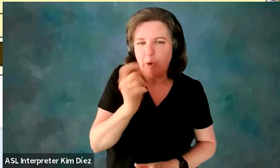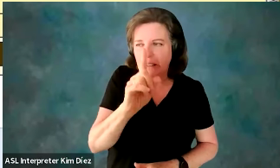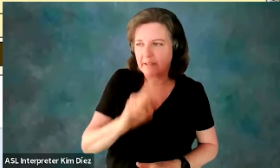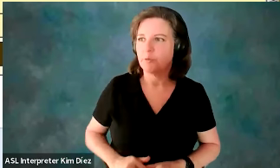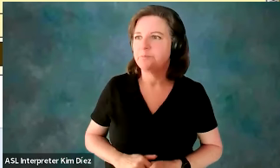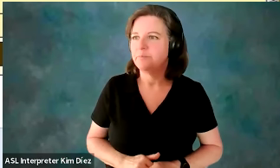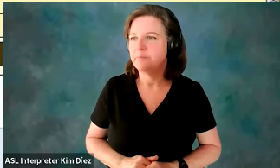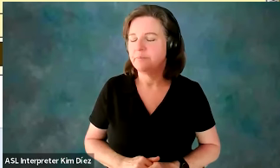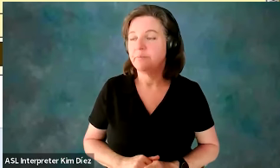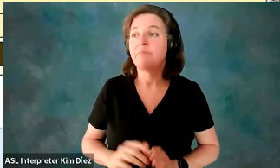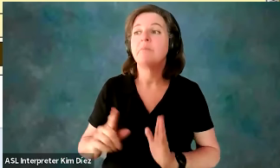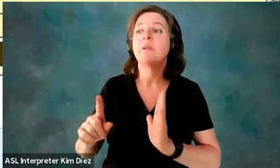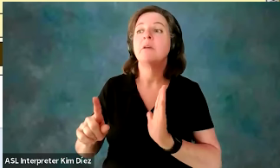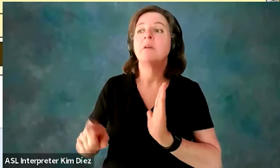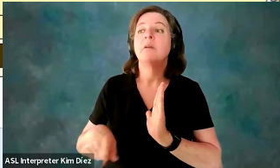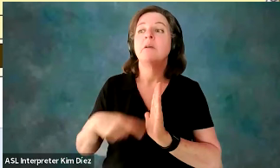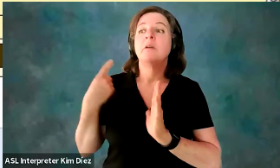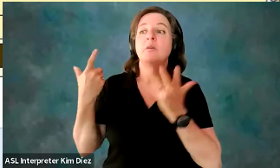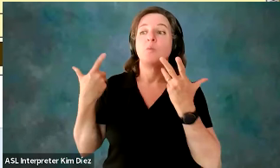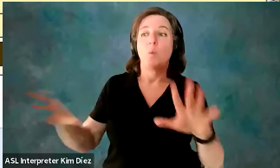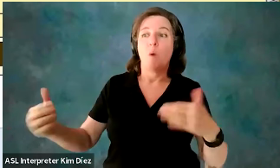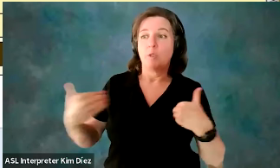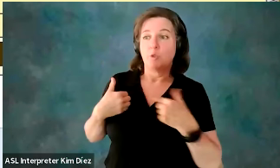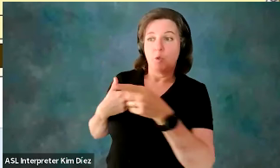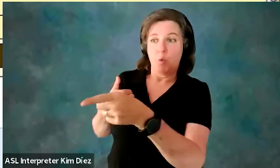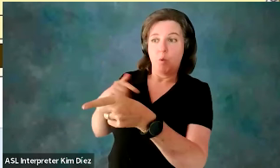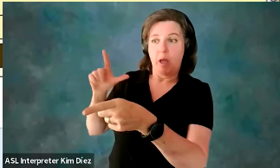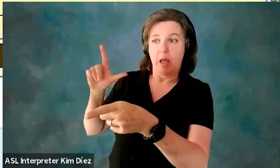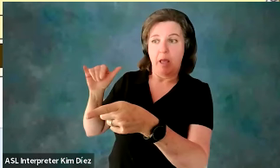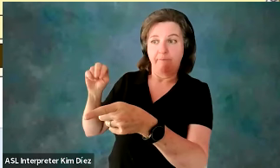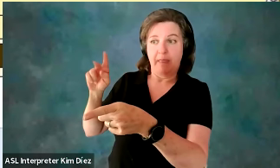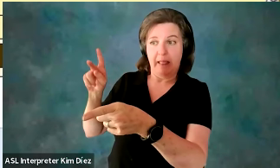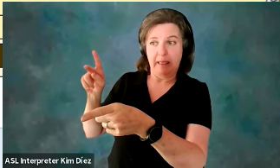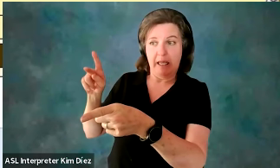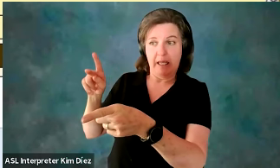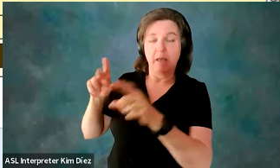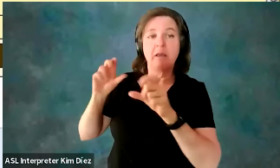Once that is generated, I can